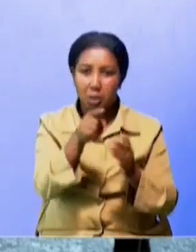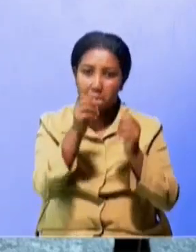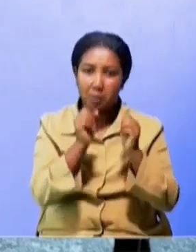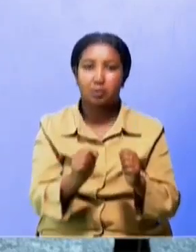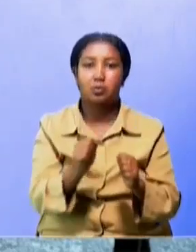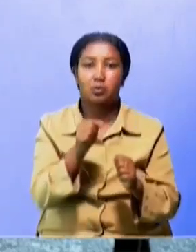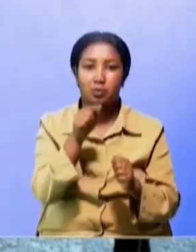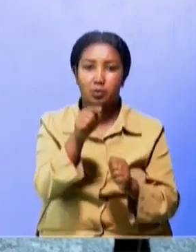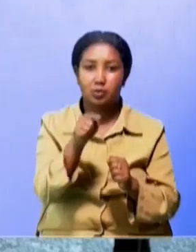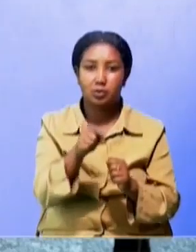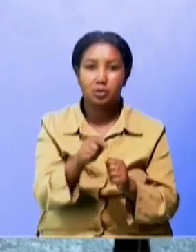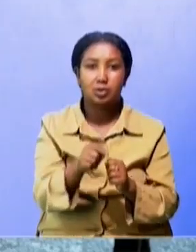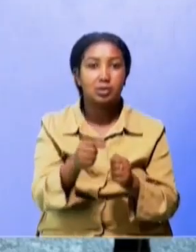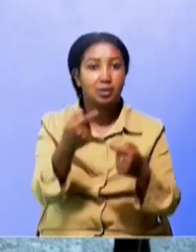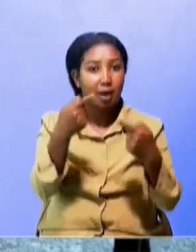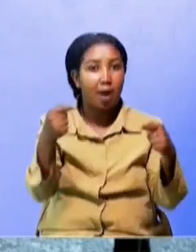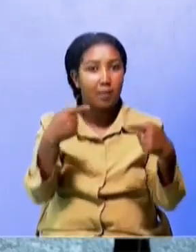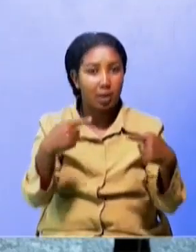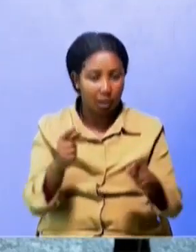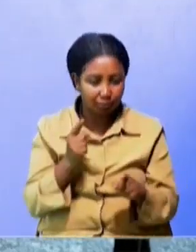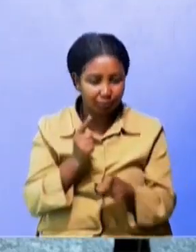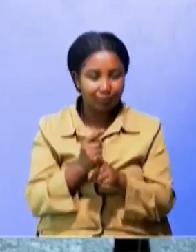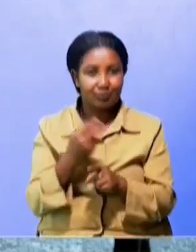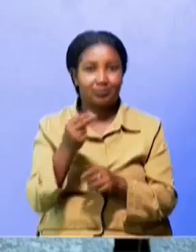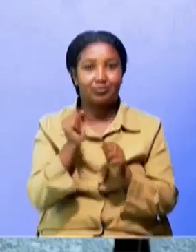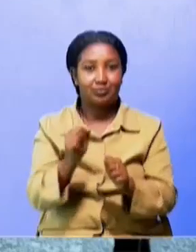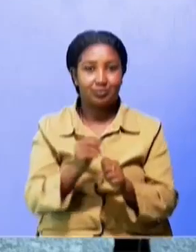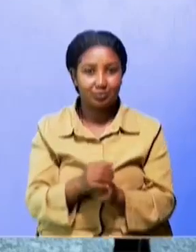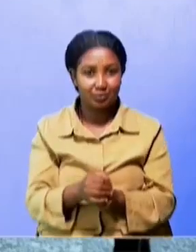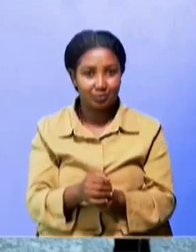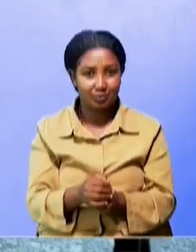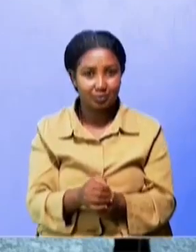to use the grammar in the right way.